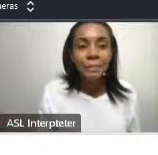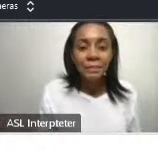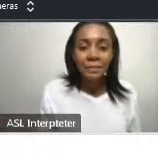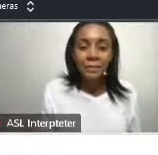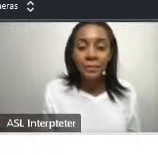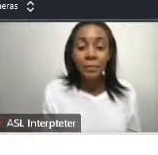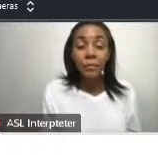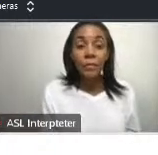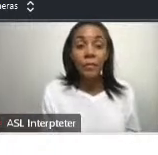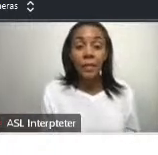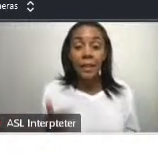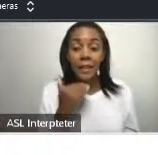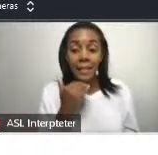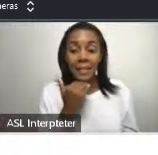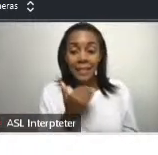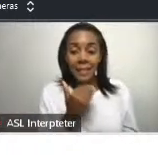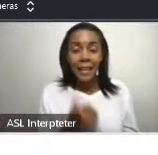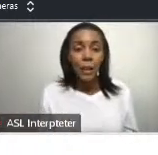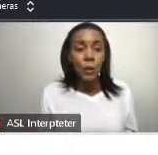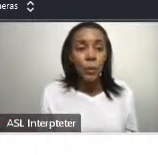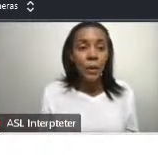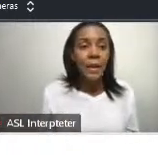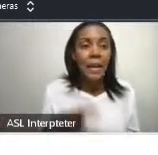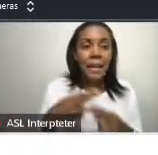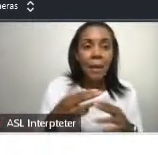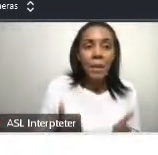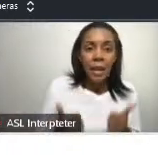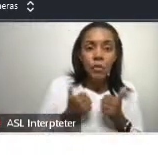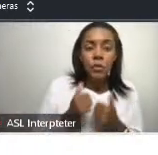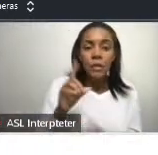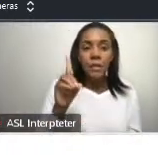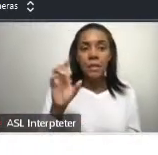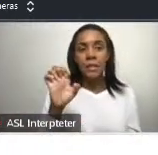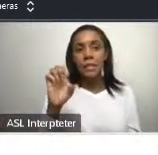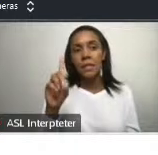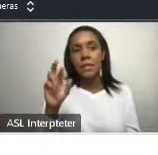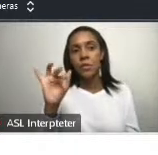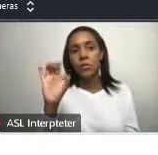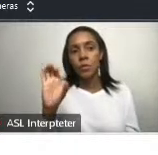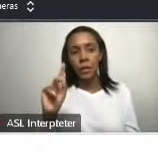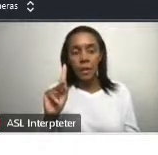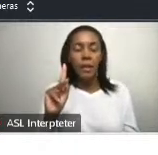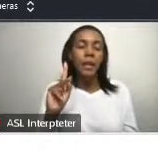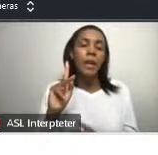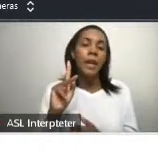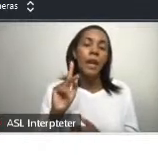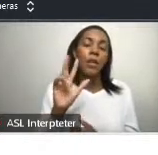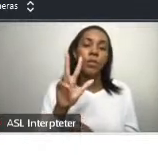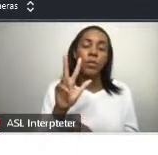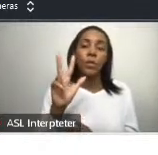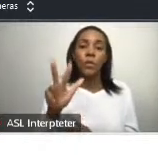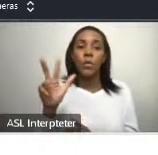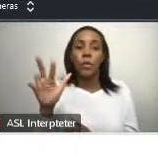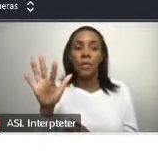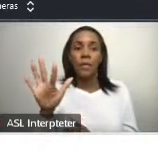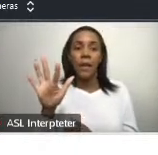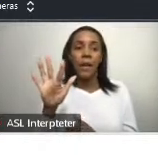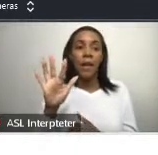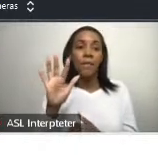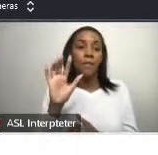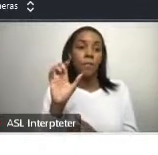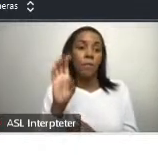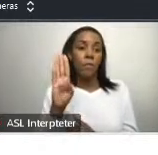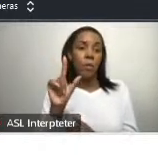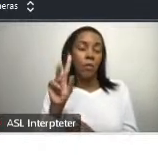Thank you, Mr. Chairman. Name and address for the record, please. Dedrick Brittenham. My address is 3385 Airways Boulevard, Suite 229